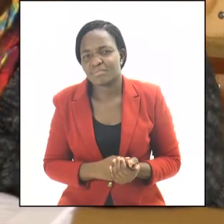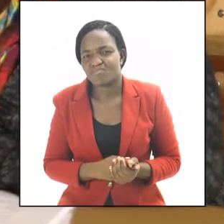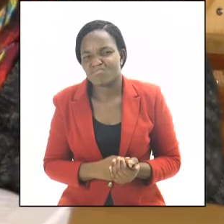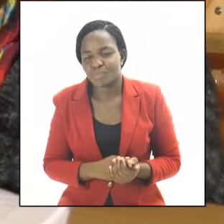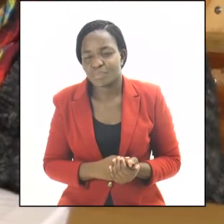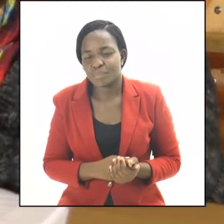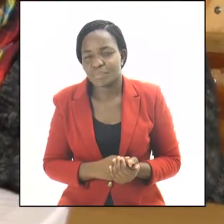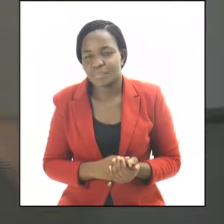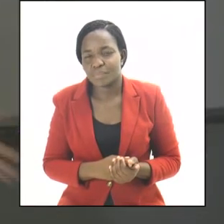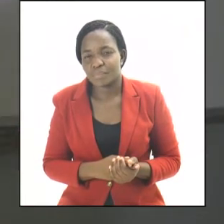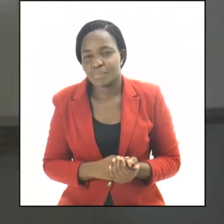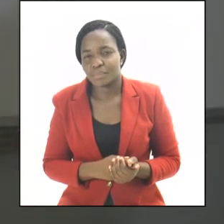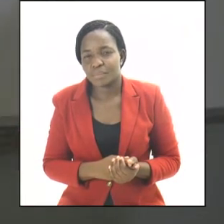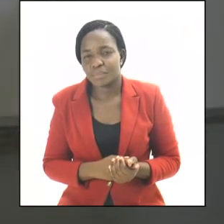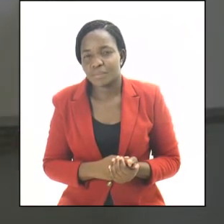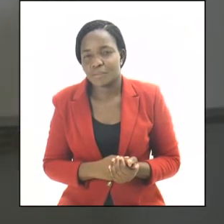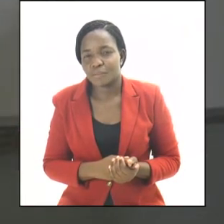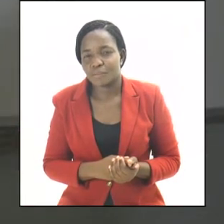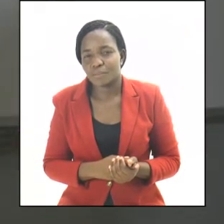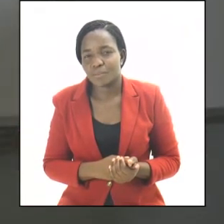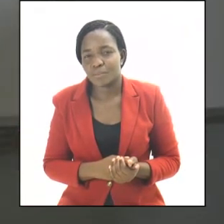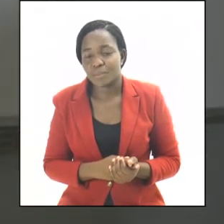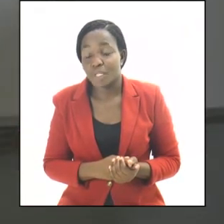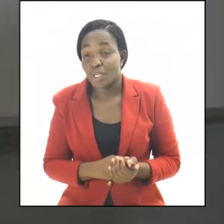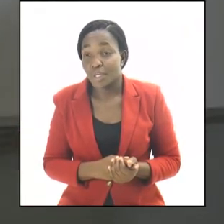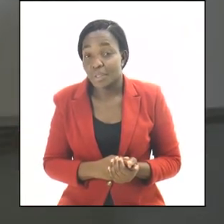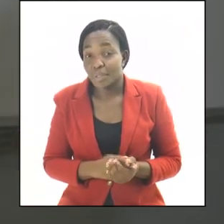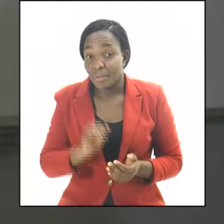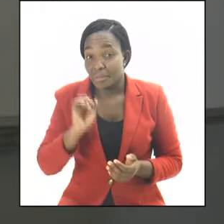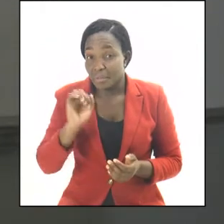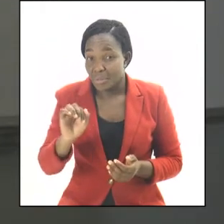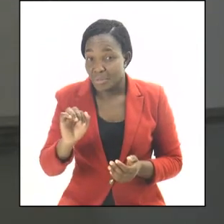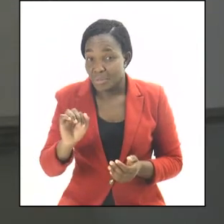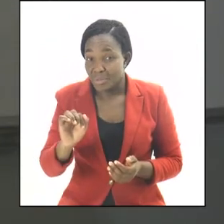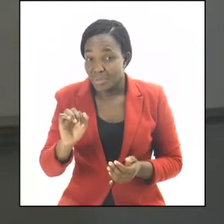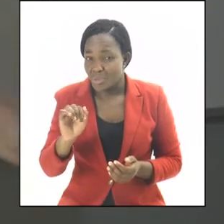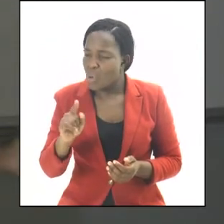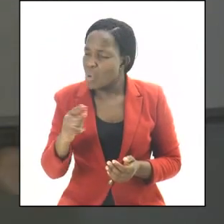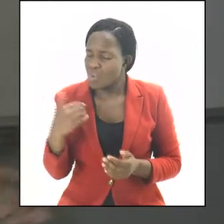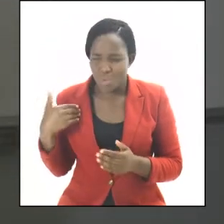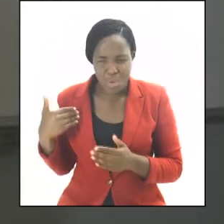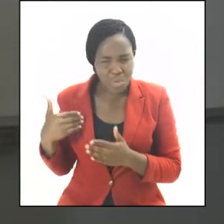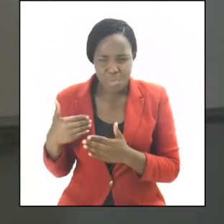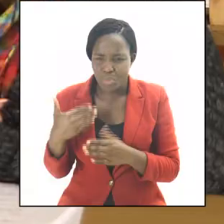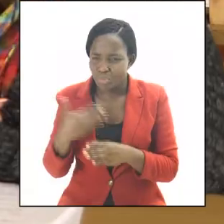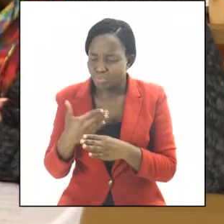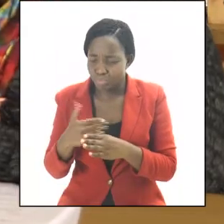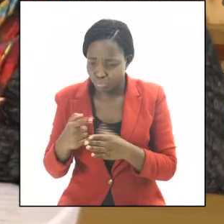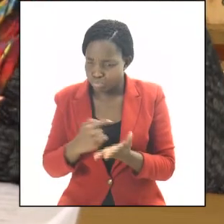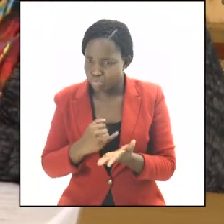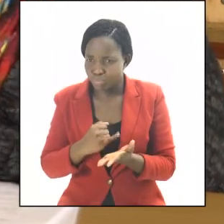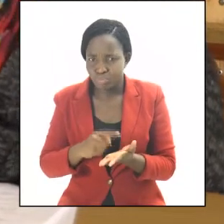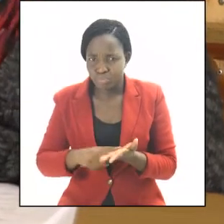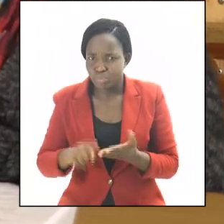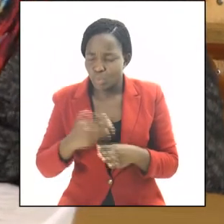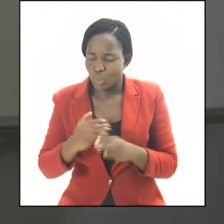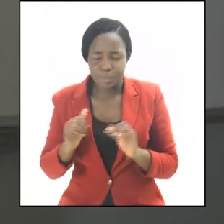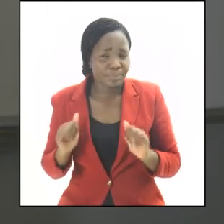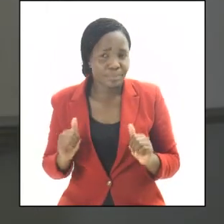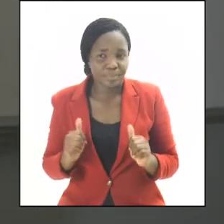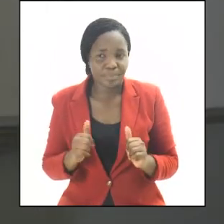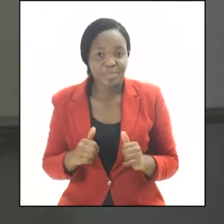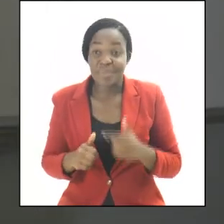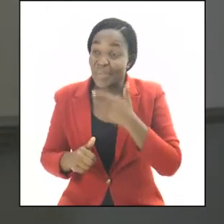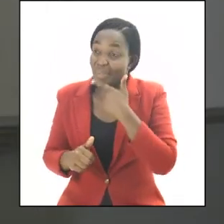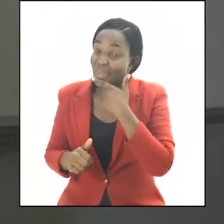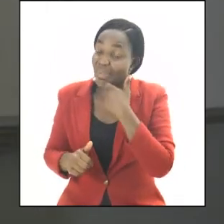I don't really know why the 2 of you have asked for extra lessons. You guys have been doing so well this week. Thank you, ma'am.